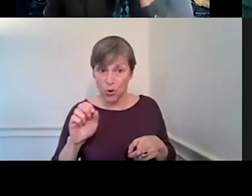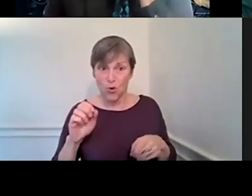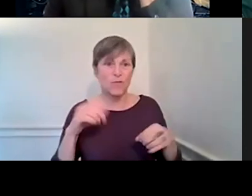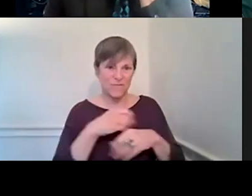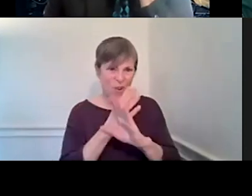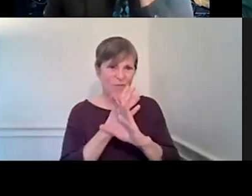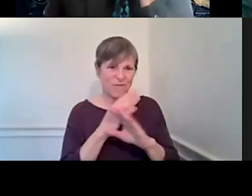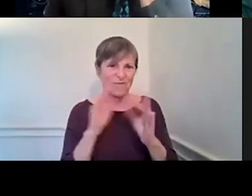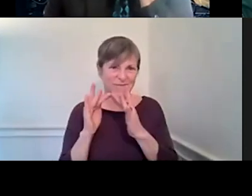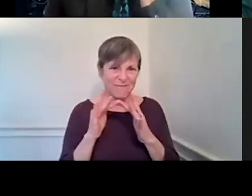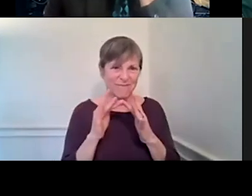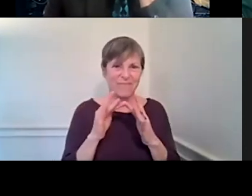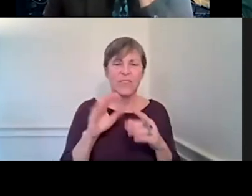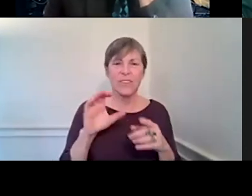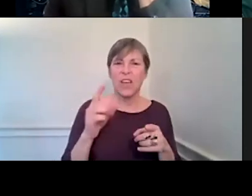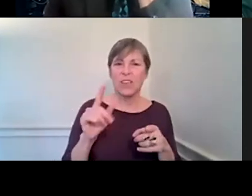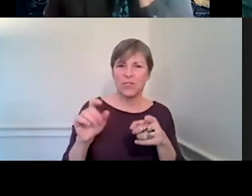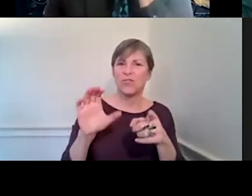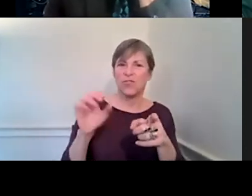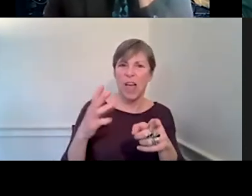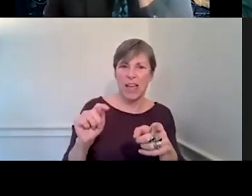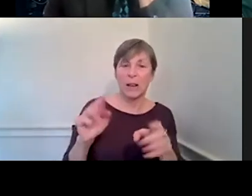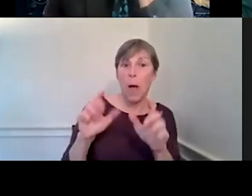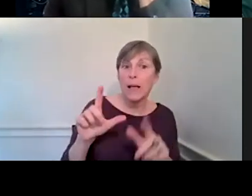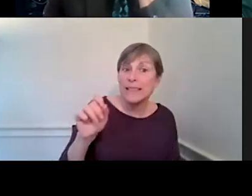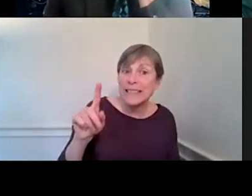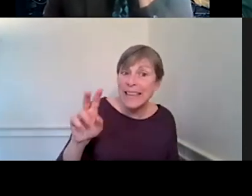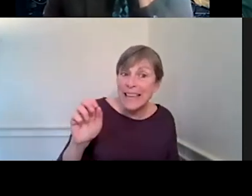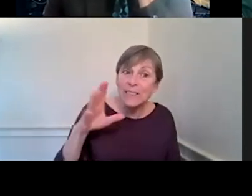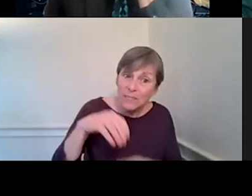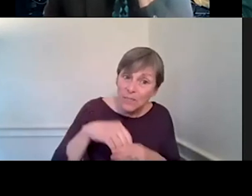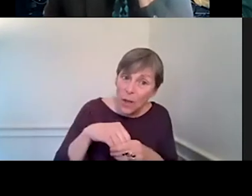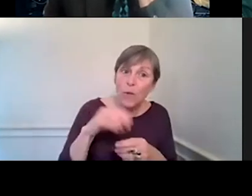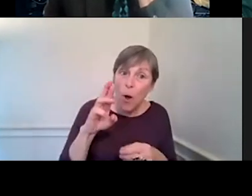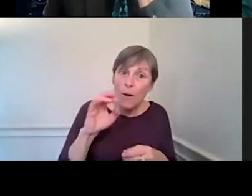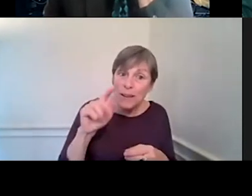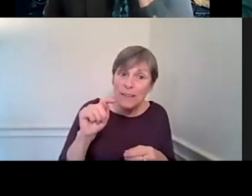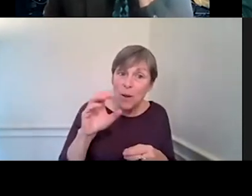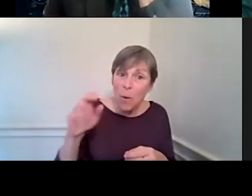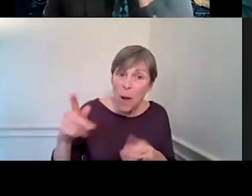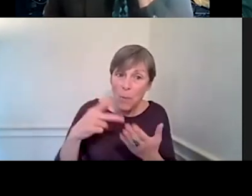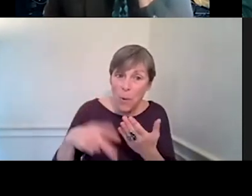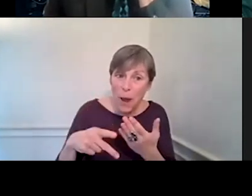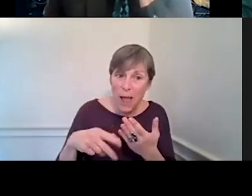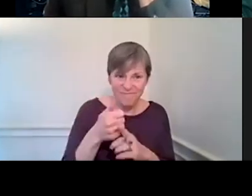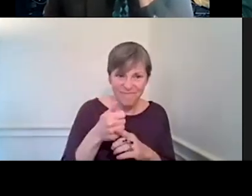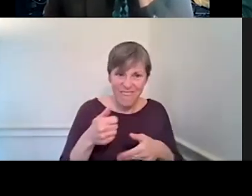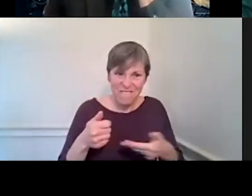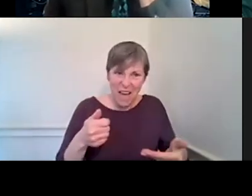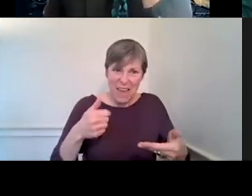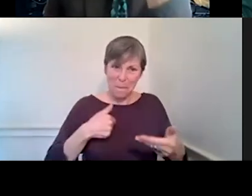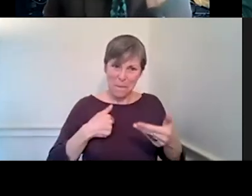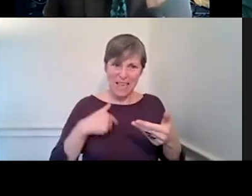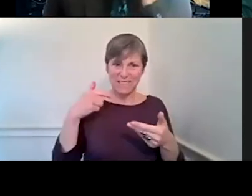for the RIT. He's the one who was involved with the COAP program, and he invited me to be the guest speaker at